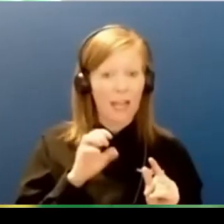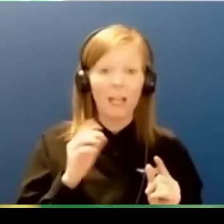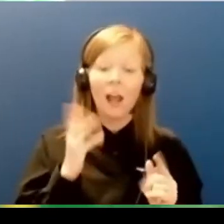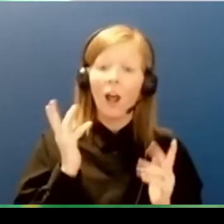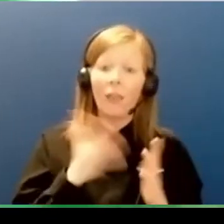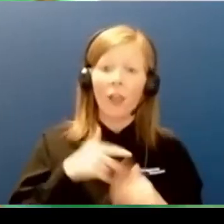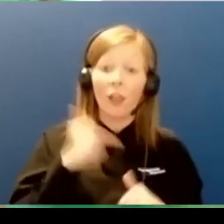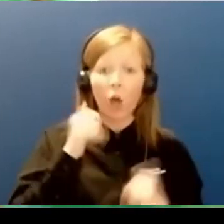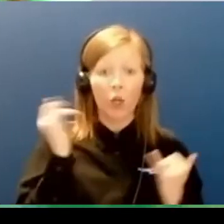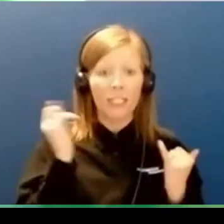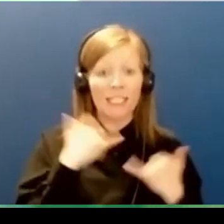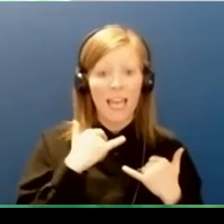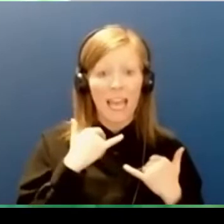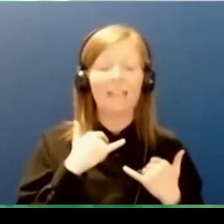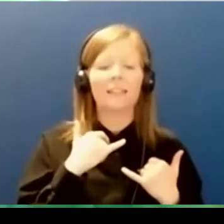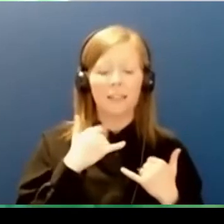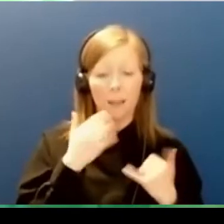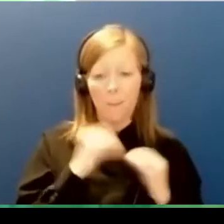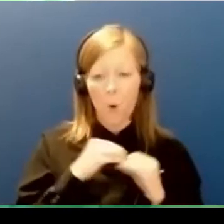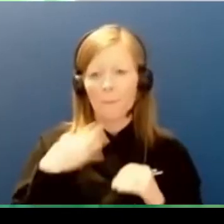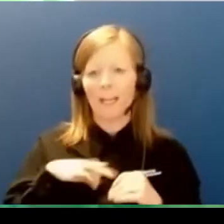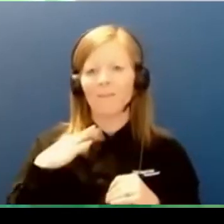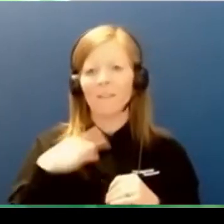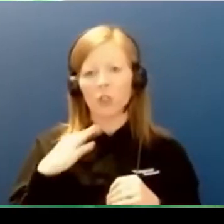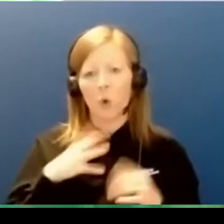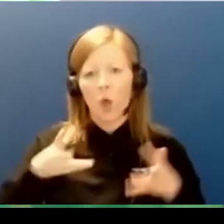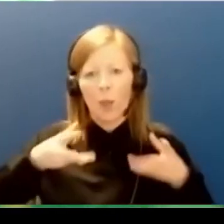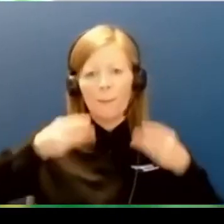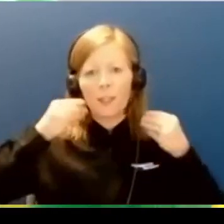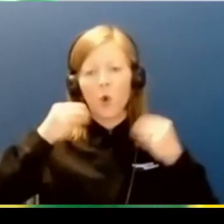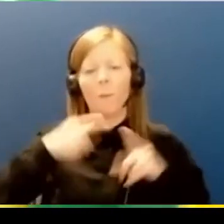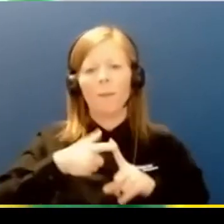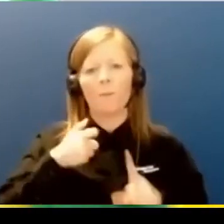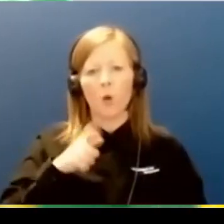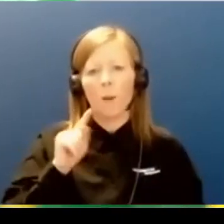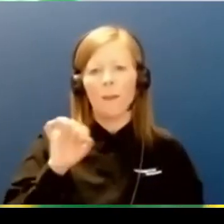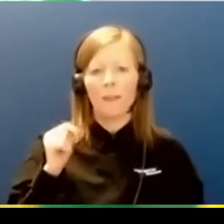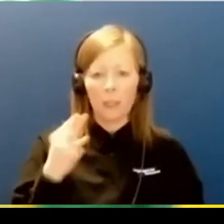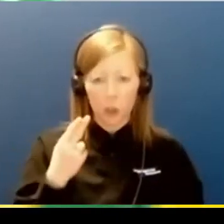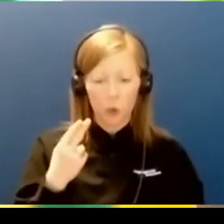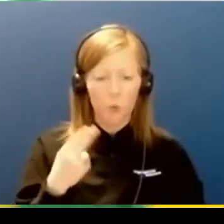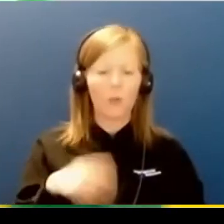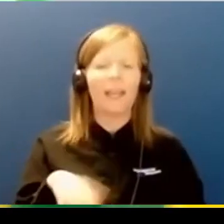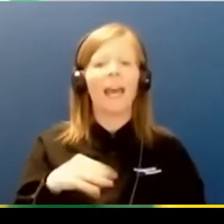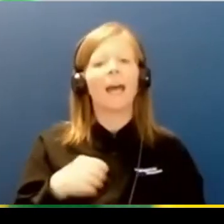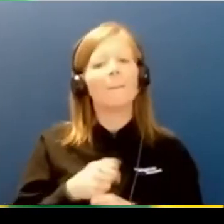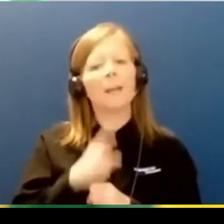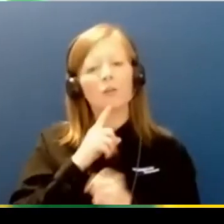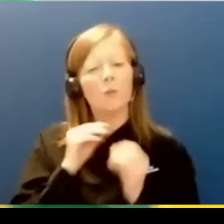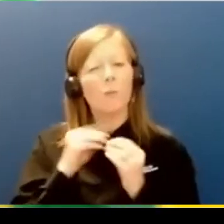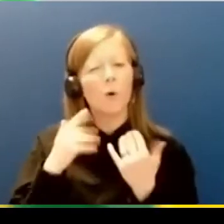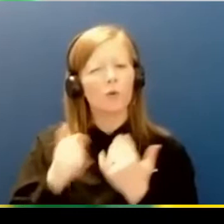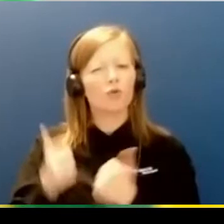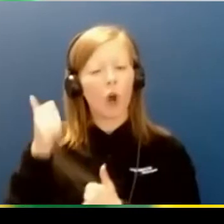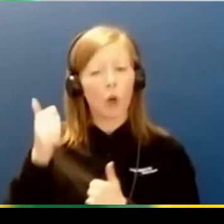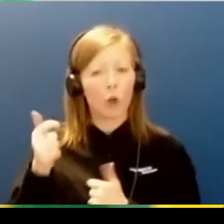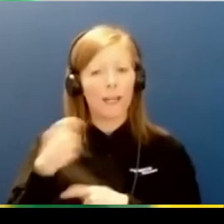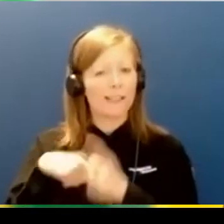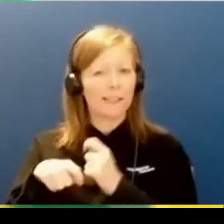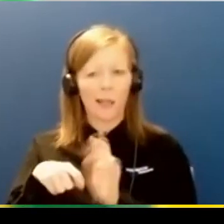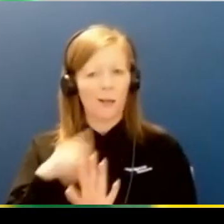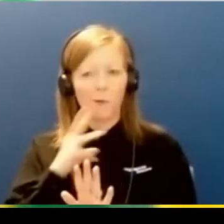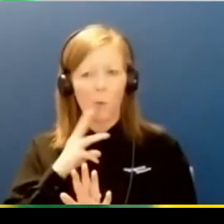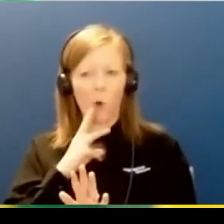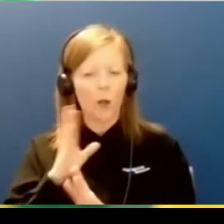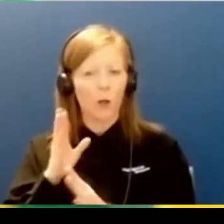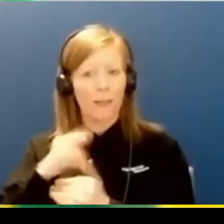on the teeth, the more beneficial it'll be in being absorbed by the tooth structure and making it a little bit stronger of a tooth for them. It